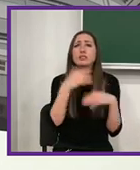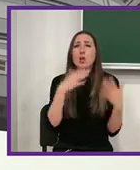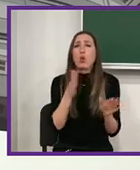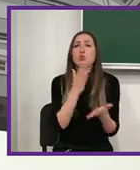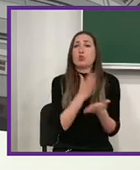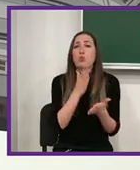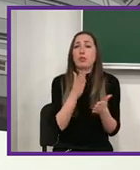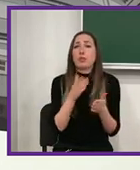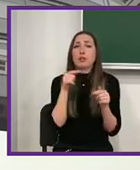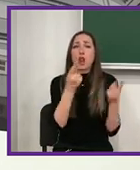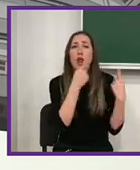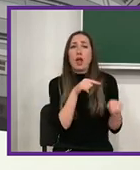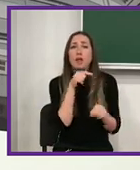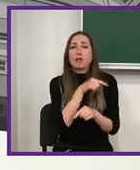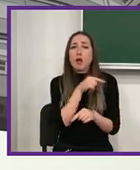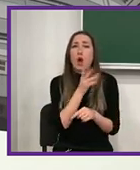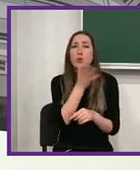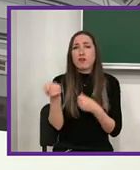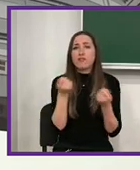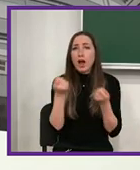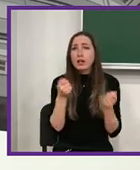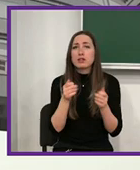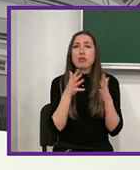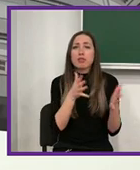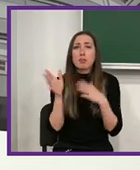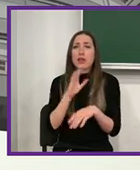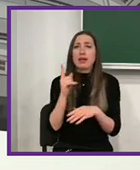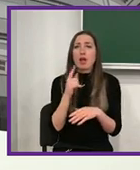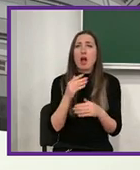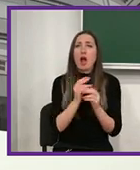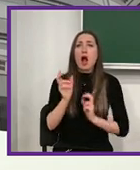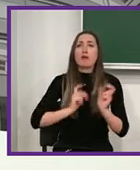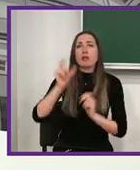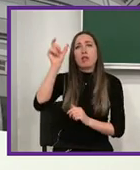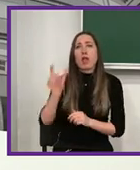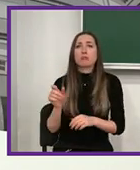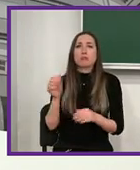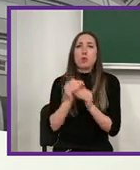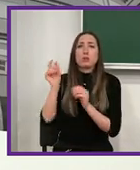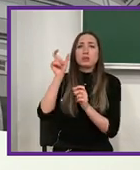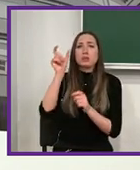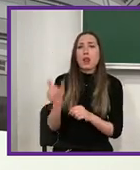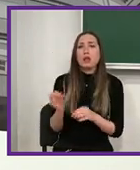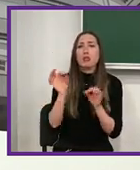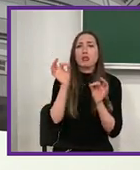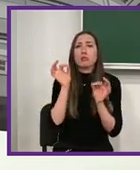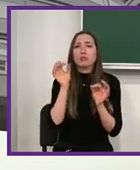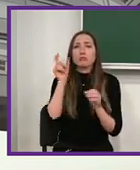led by and inspired not just by academics, not just by human rights institutions, but also by businesses themselves. Businesses in many